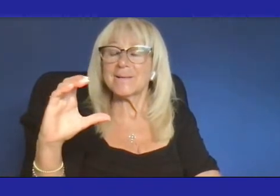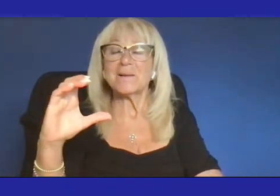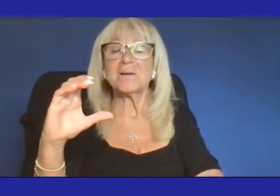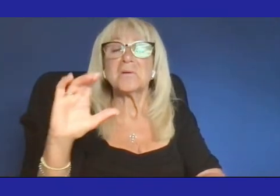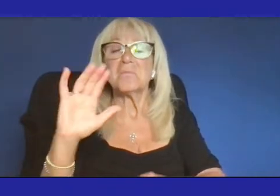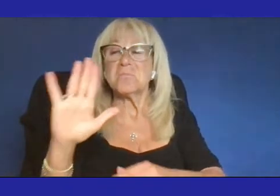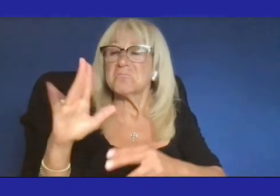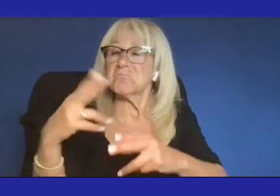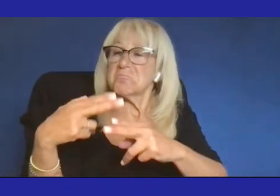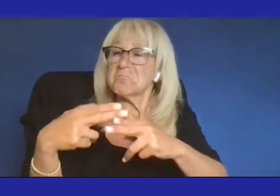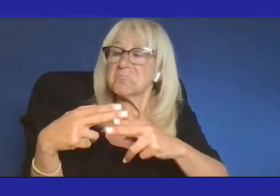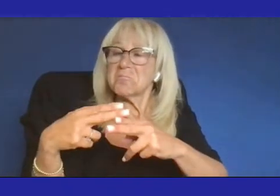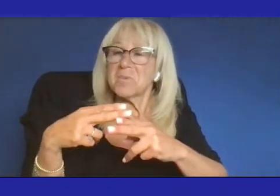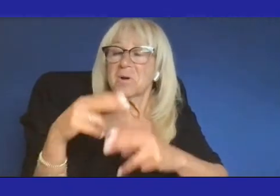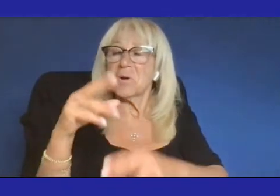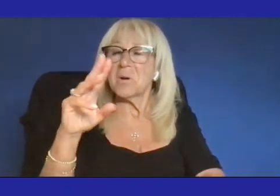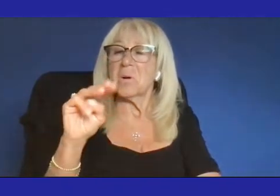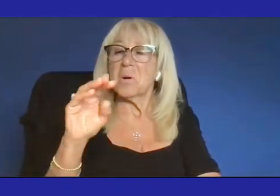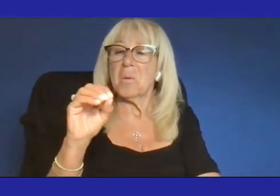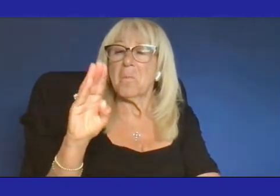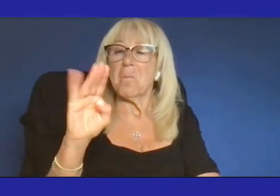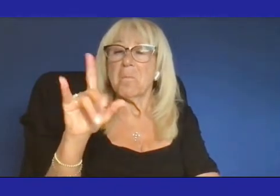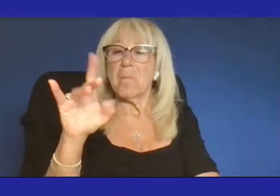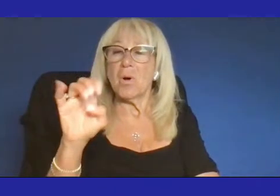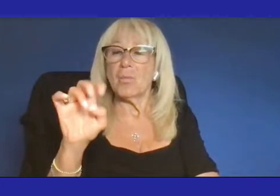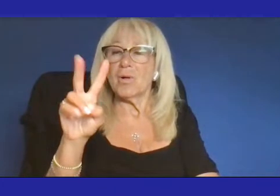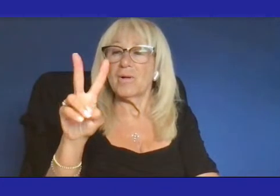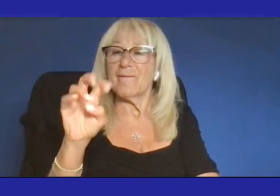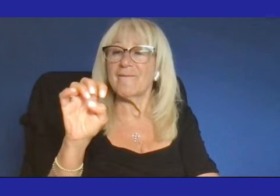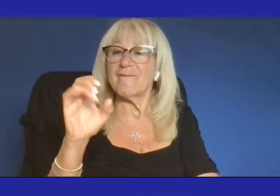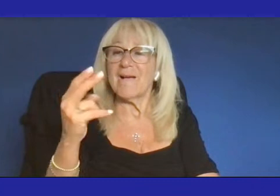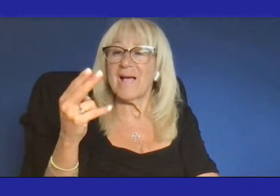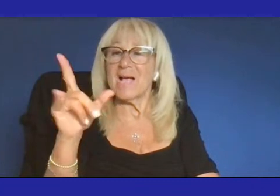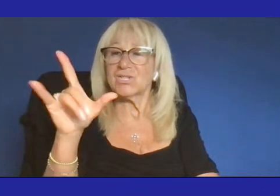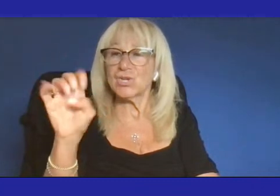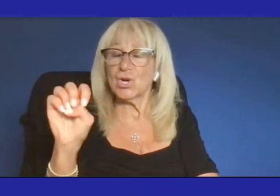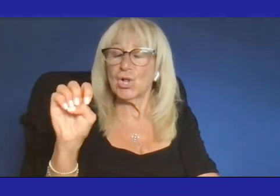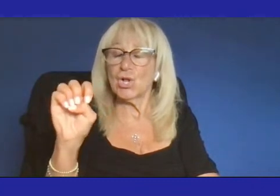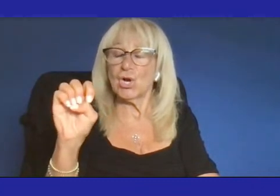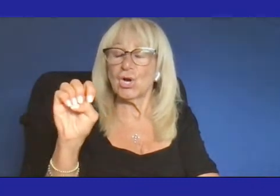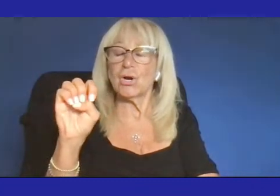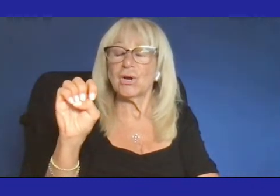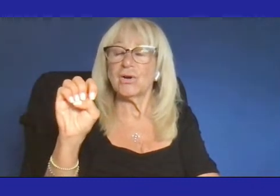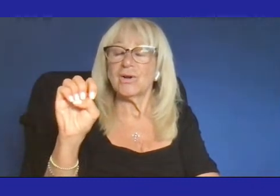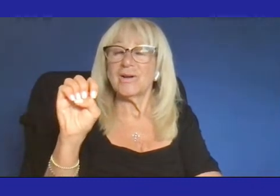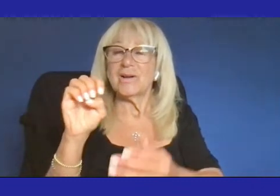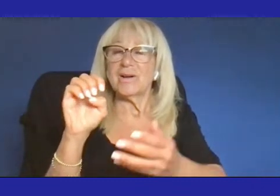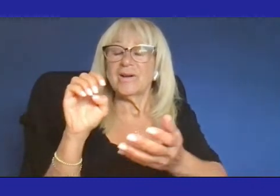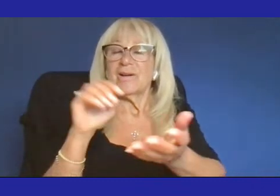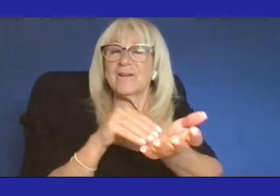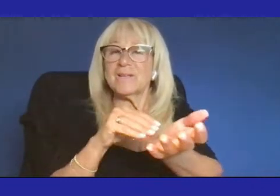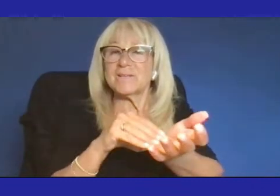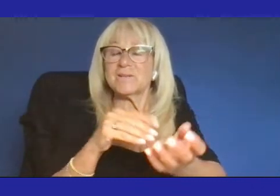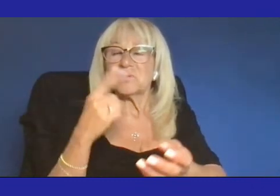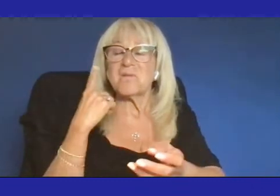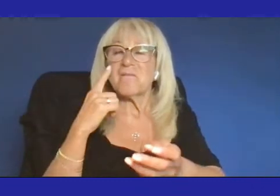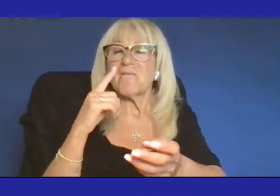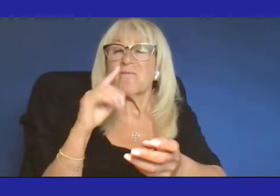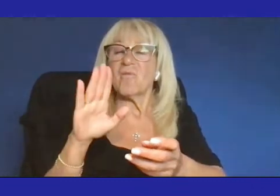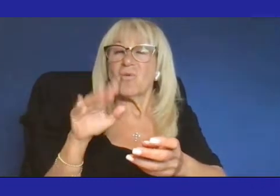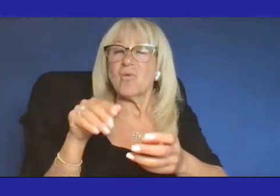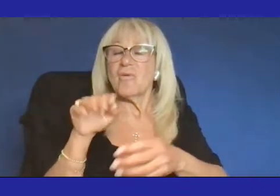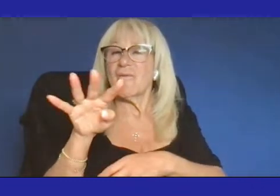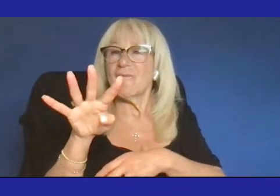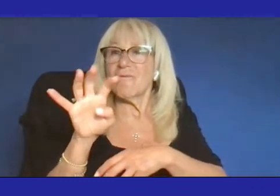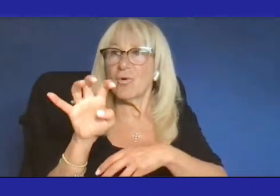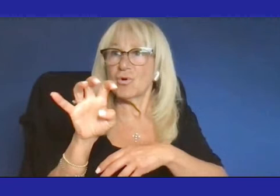Mobile Vascular Physicians, or MVP, for MVP's use of 414 square feet at New York City